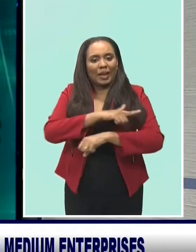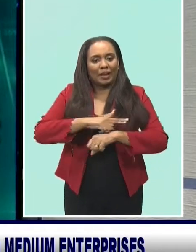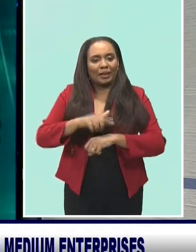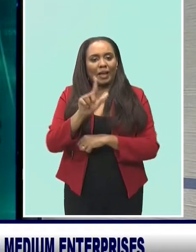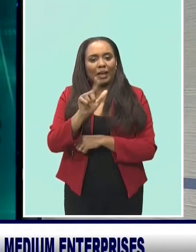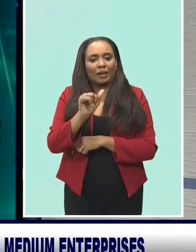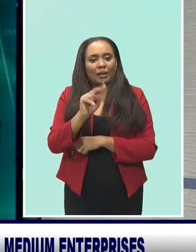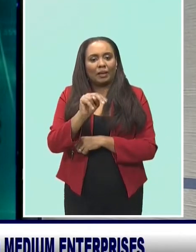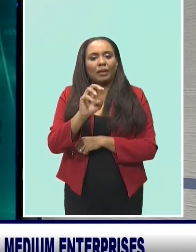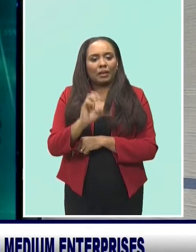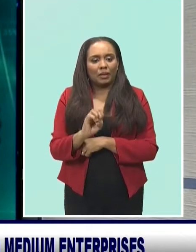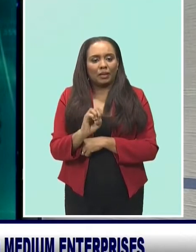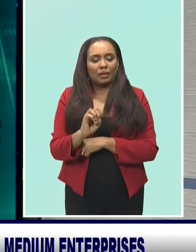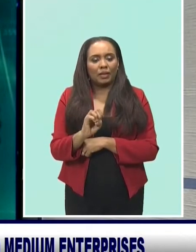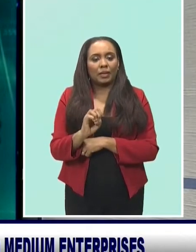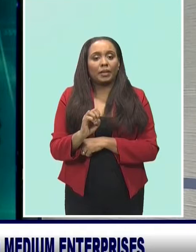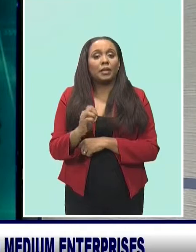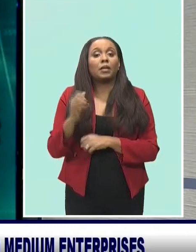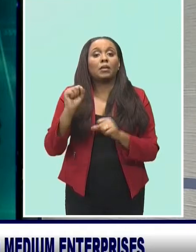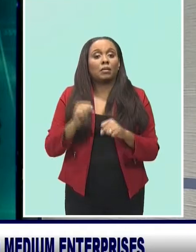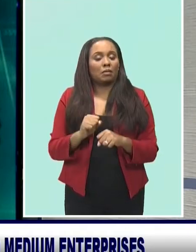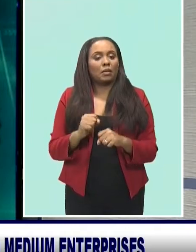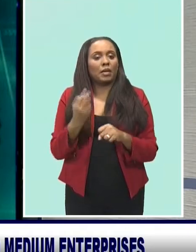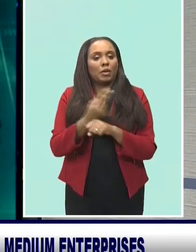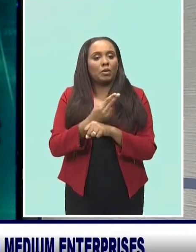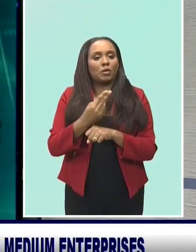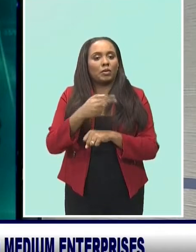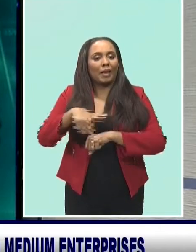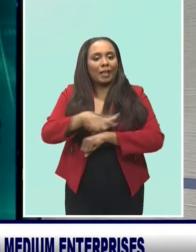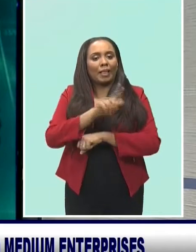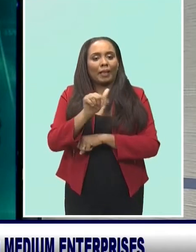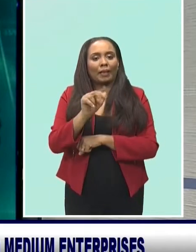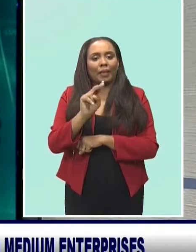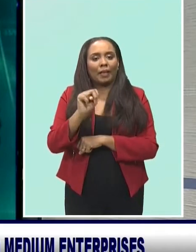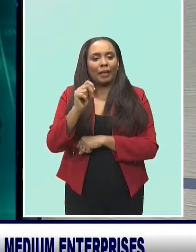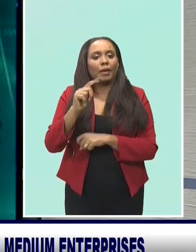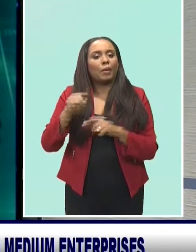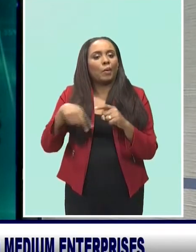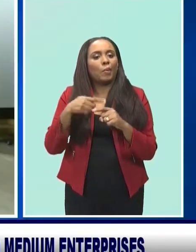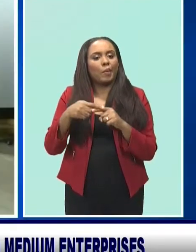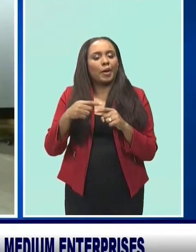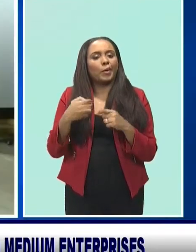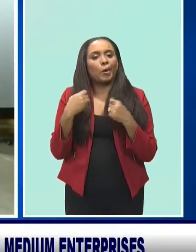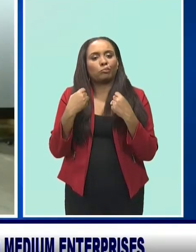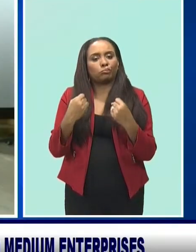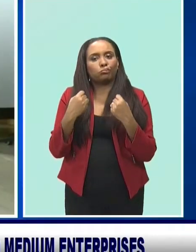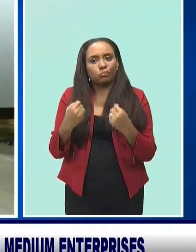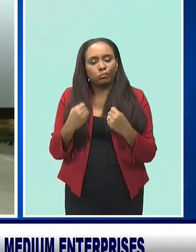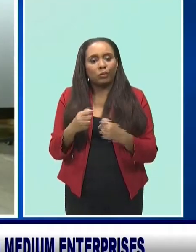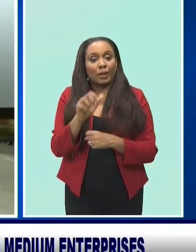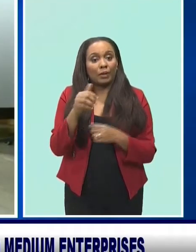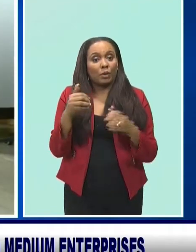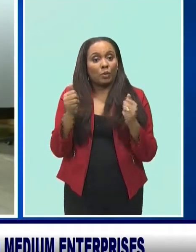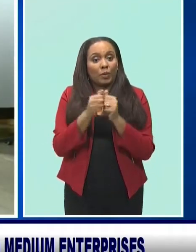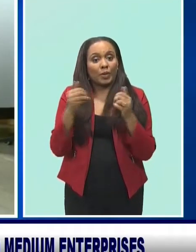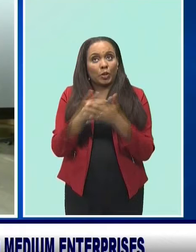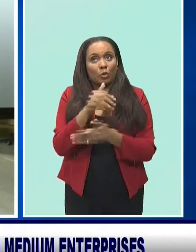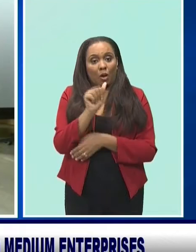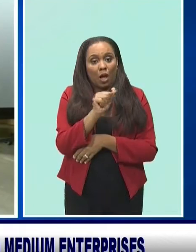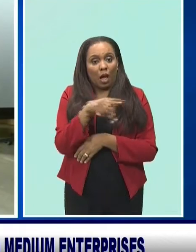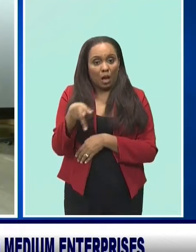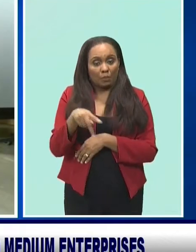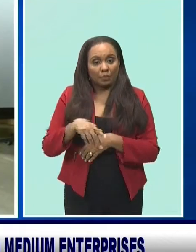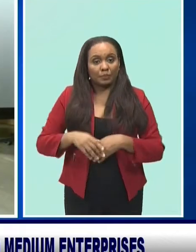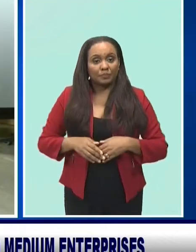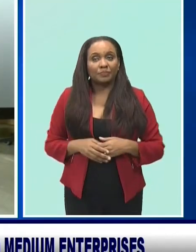access to their fixed line calls via an app whenever they're on the go. So we spent a lot of time talking to